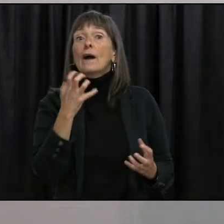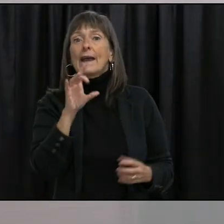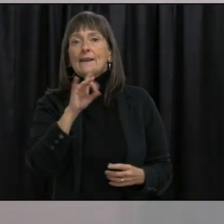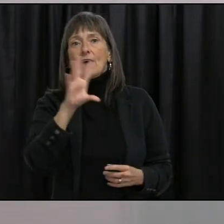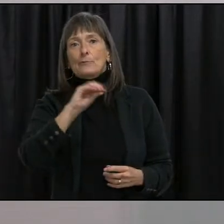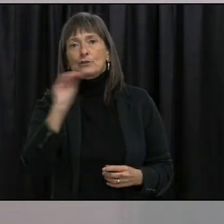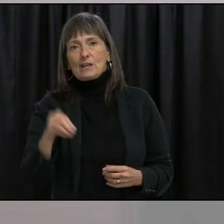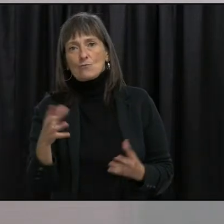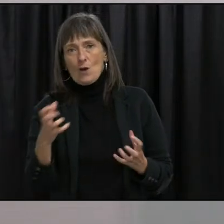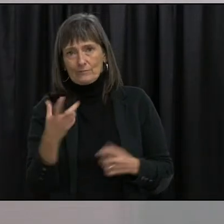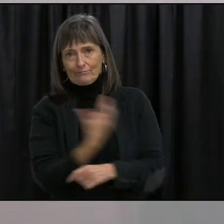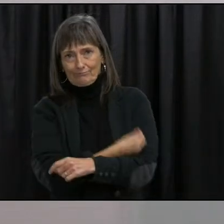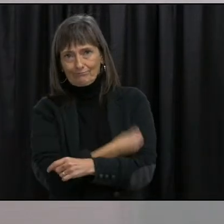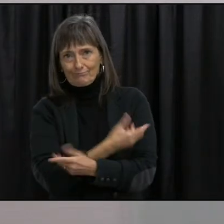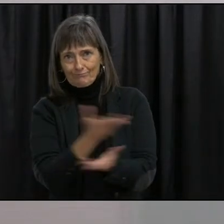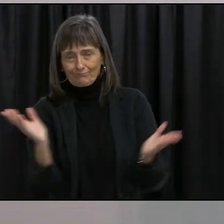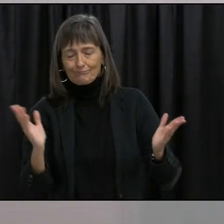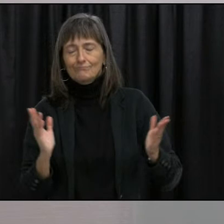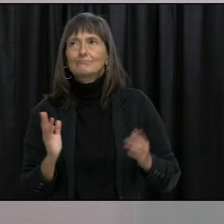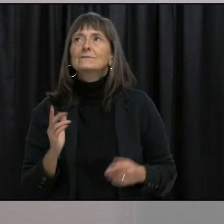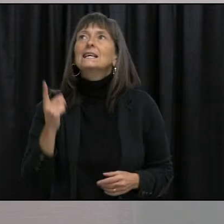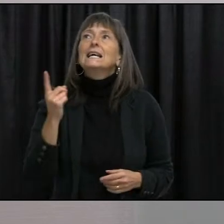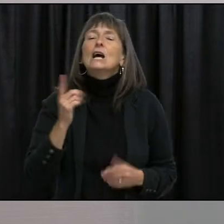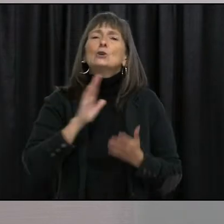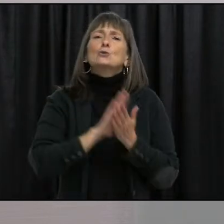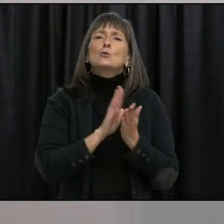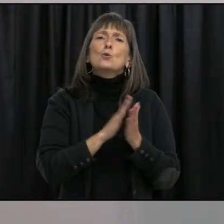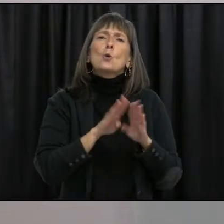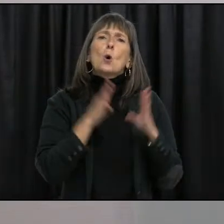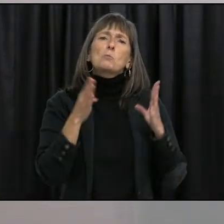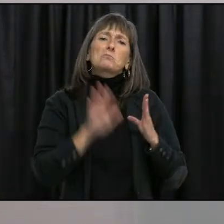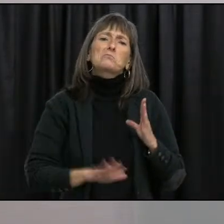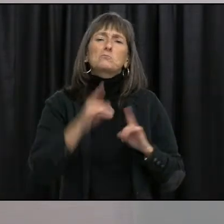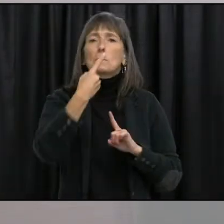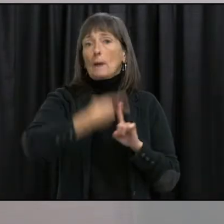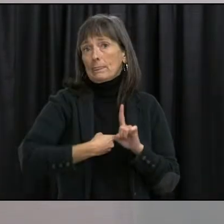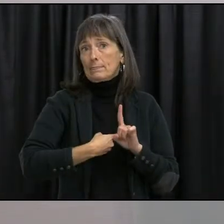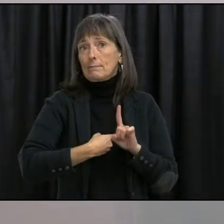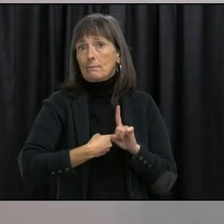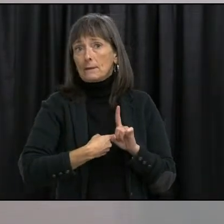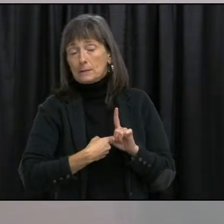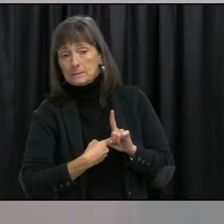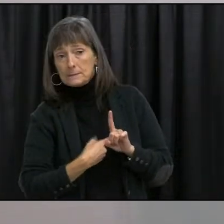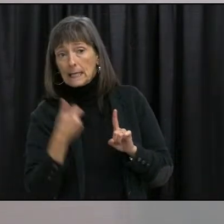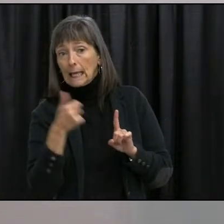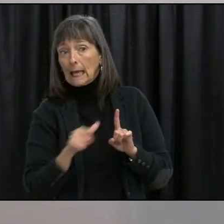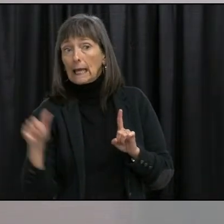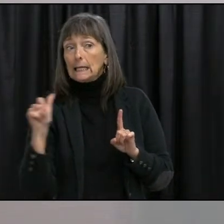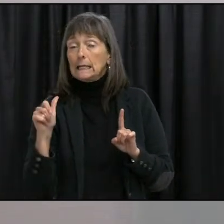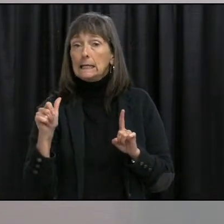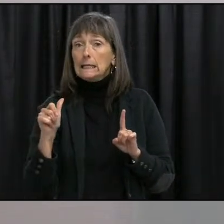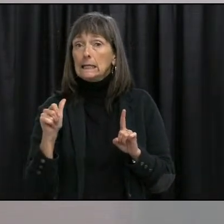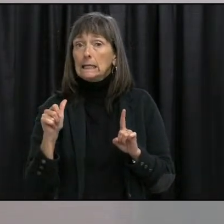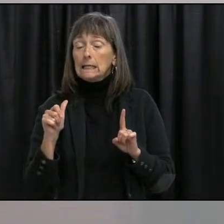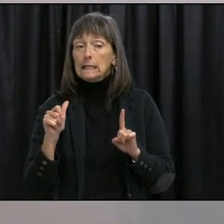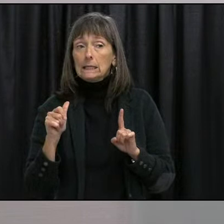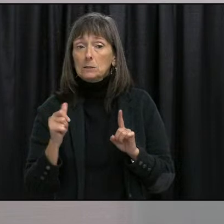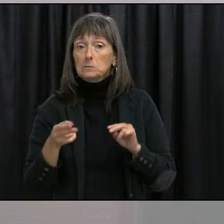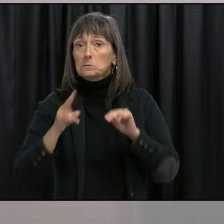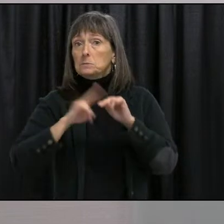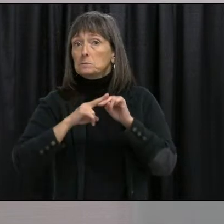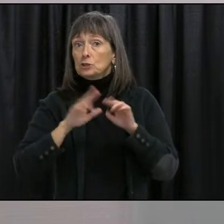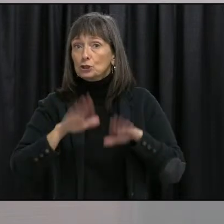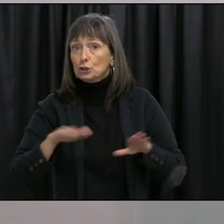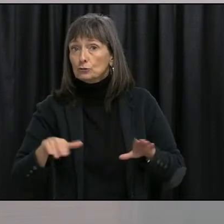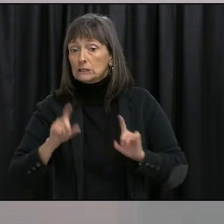And school has been opened up for just about a month now. Have we seen any sort of a significant increase in the number of